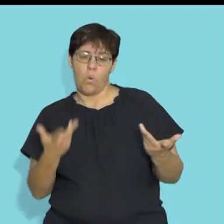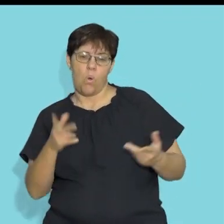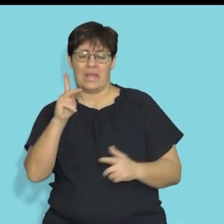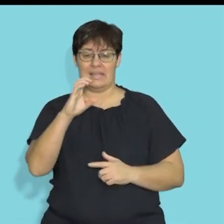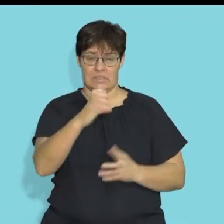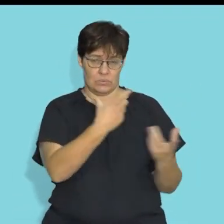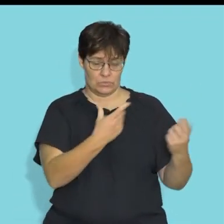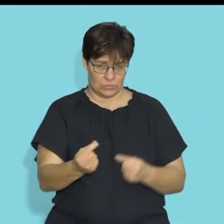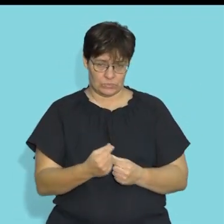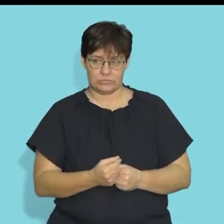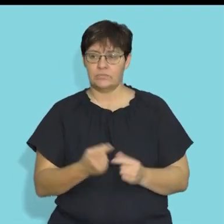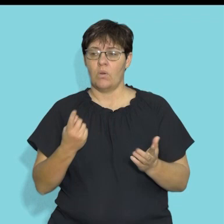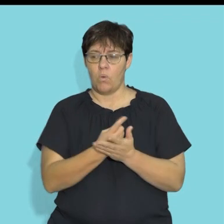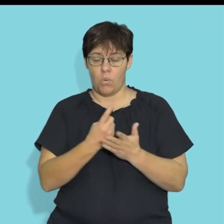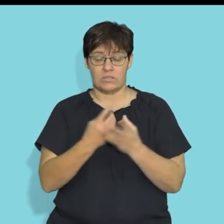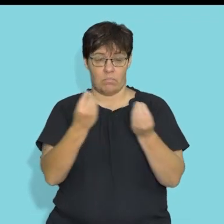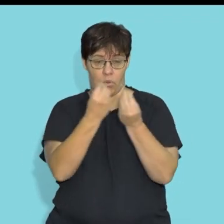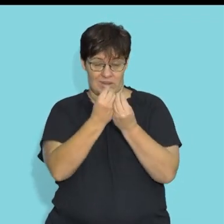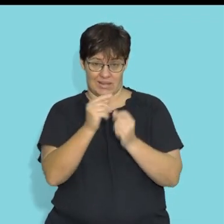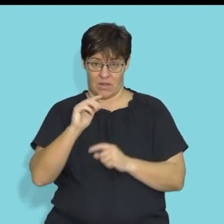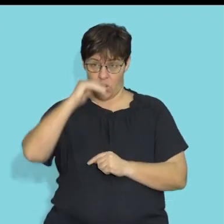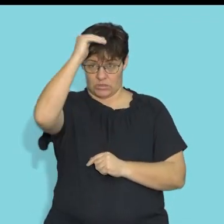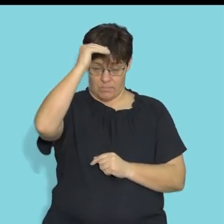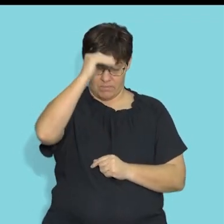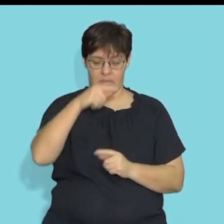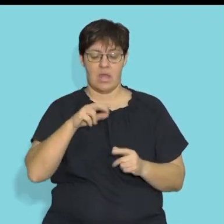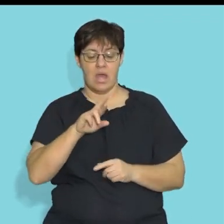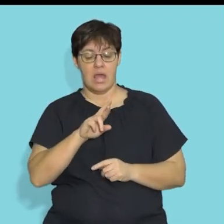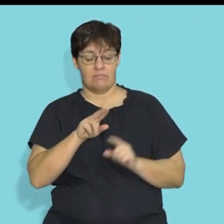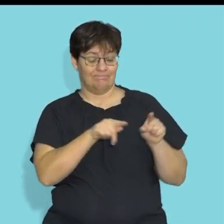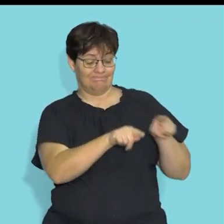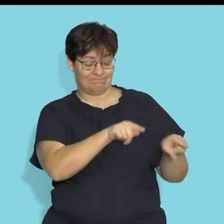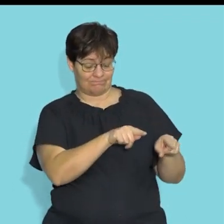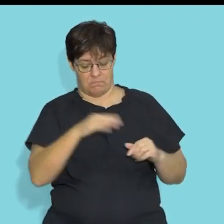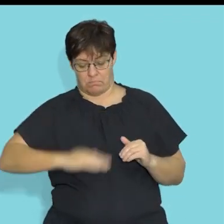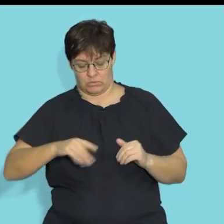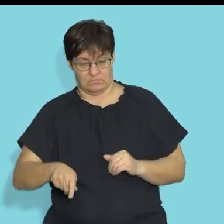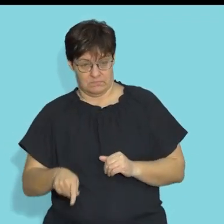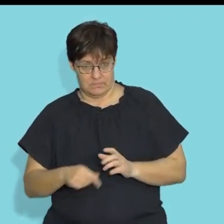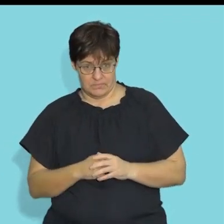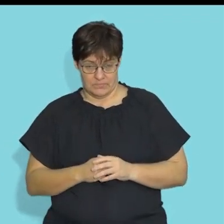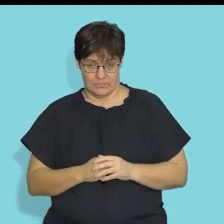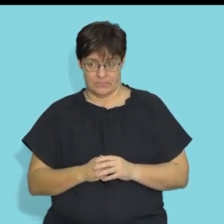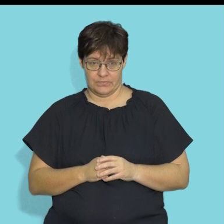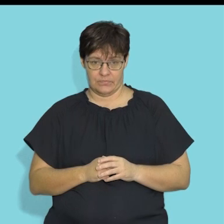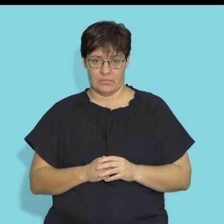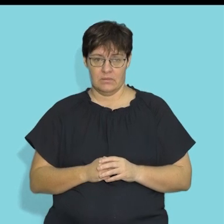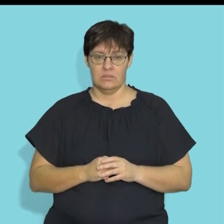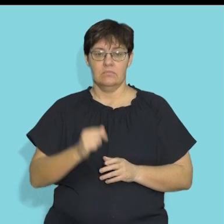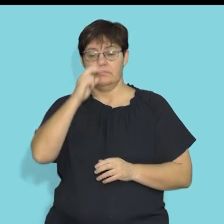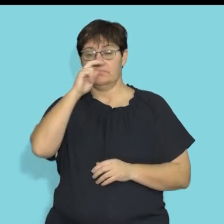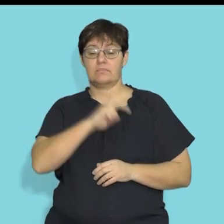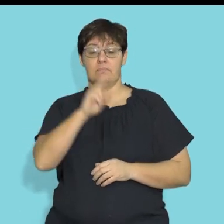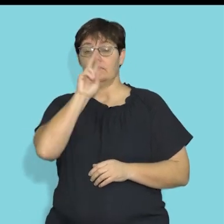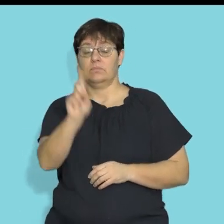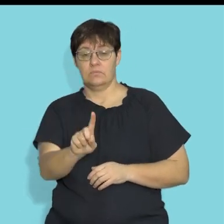Kc, we always put the products on top and the reactants at the bottom. Now, firstly, you need to